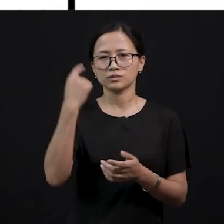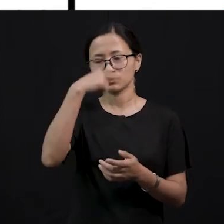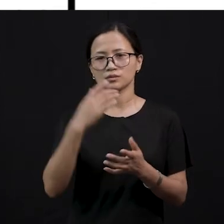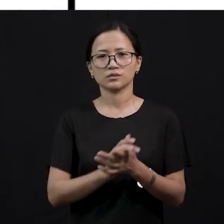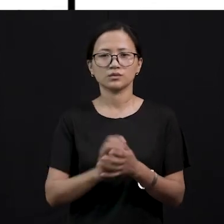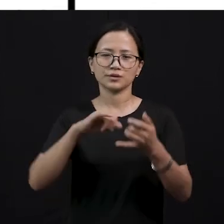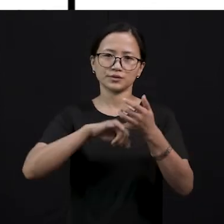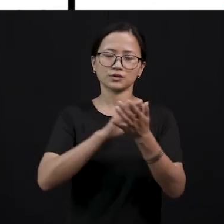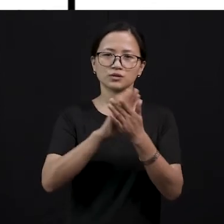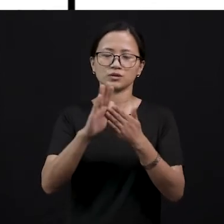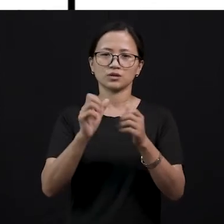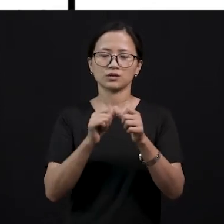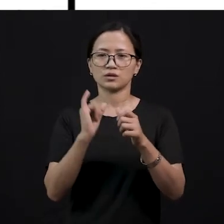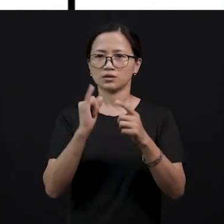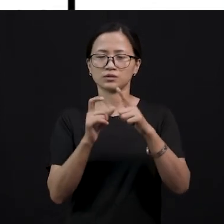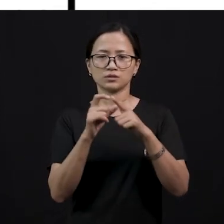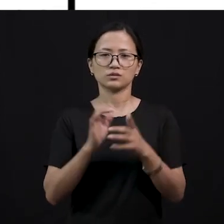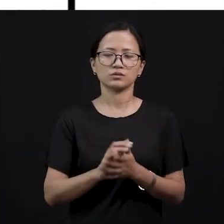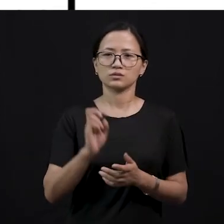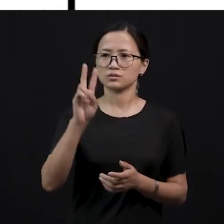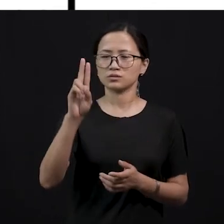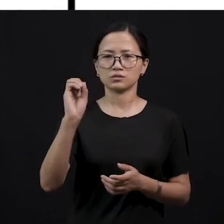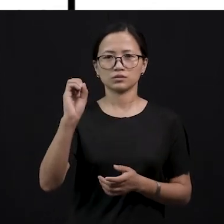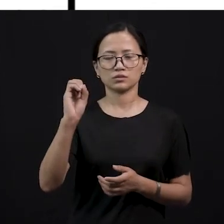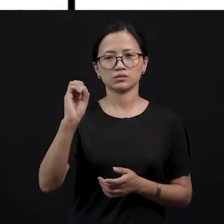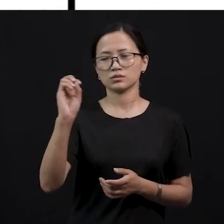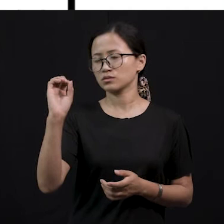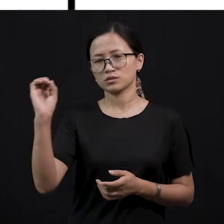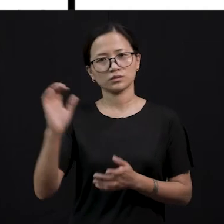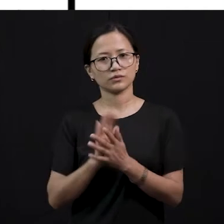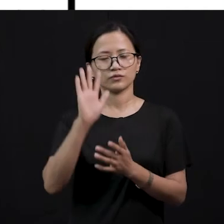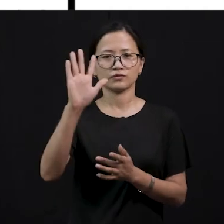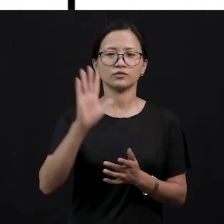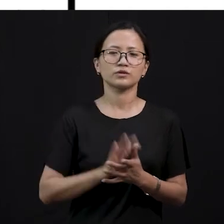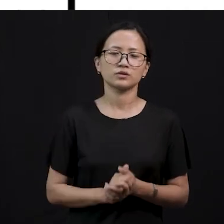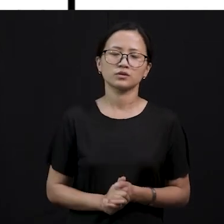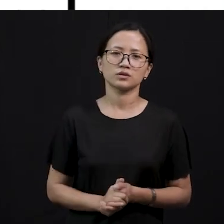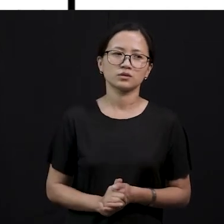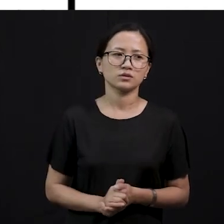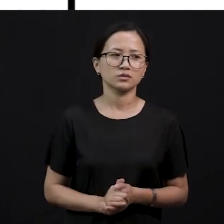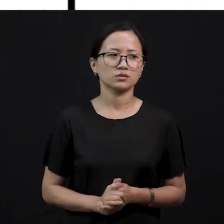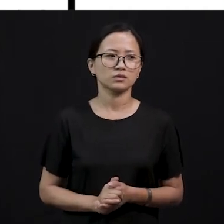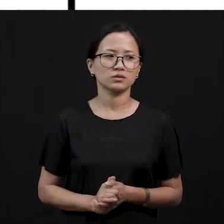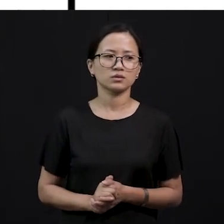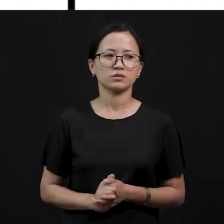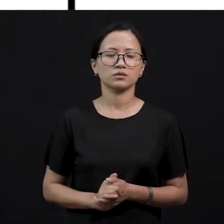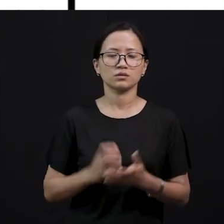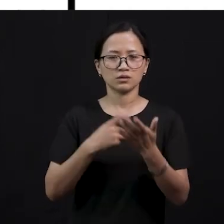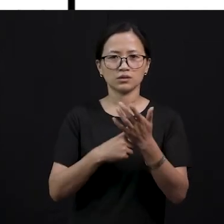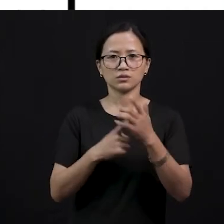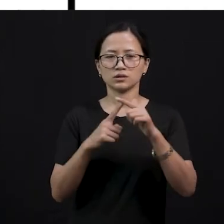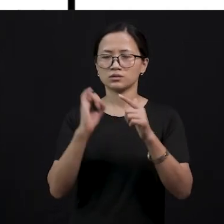did was Shahid. So remember, it's an act of 2005 and the first one who did was in Pune. The first